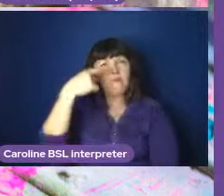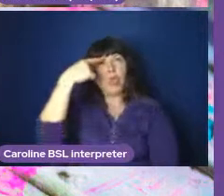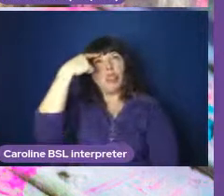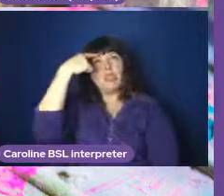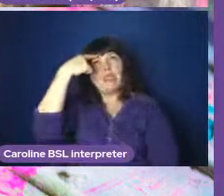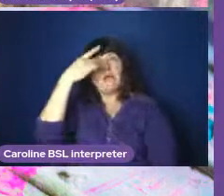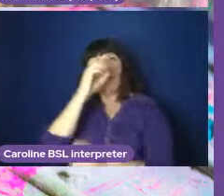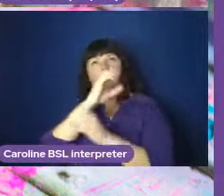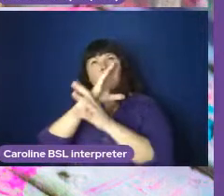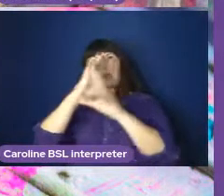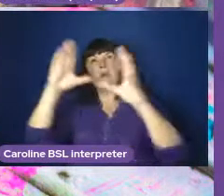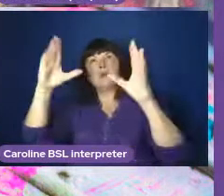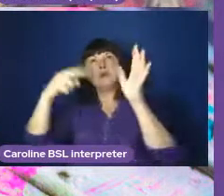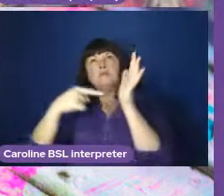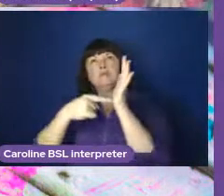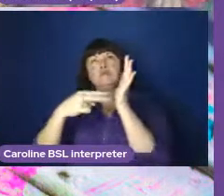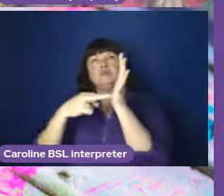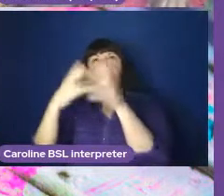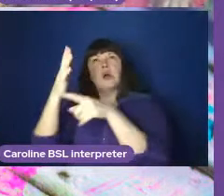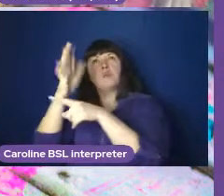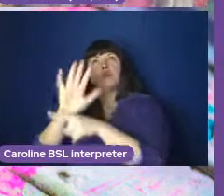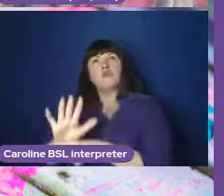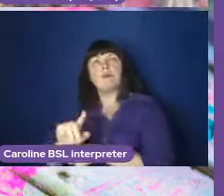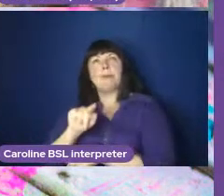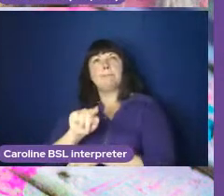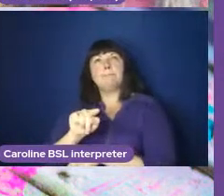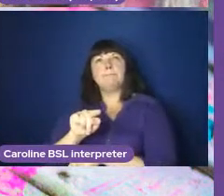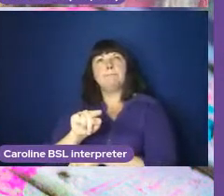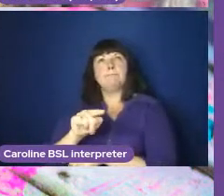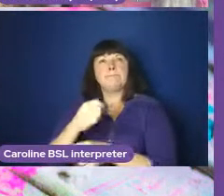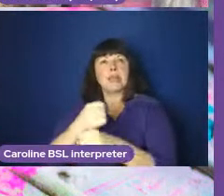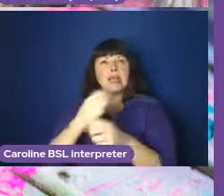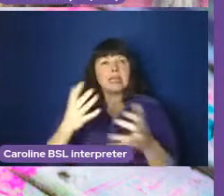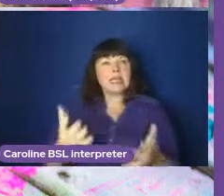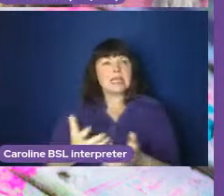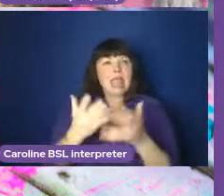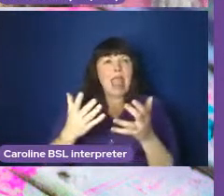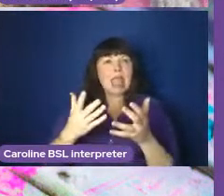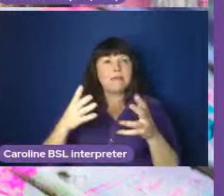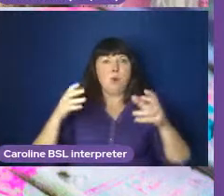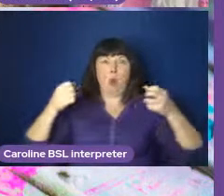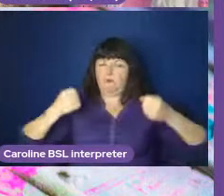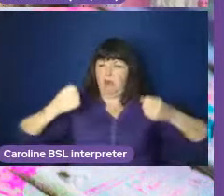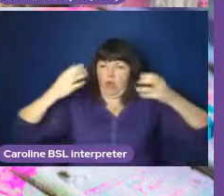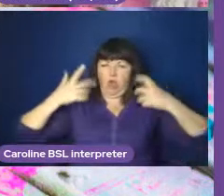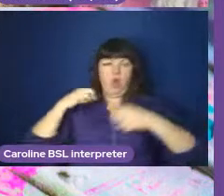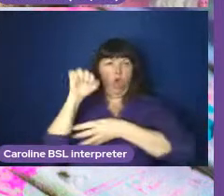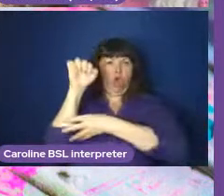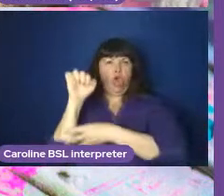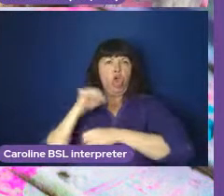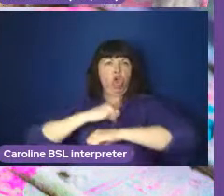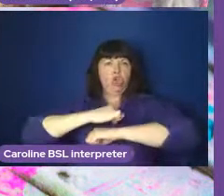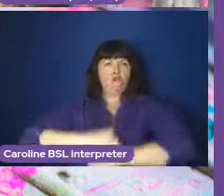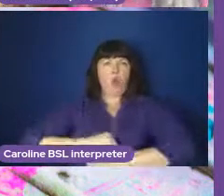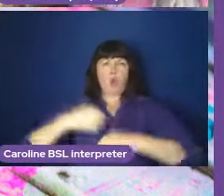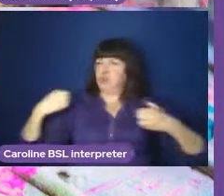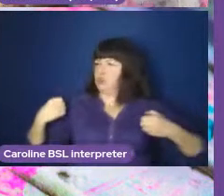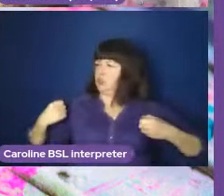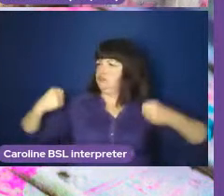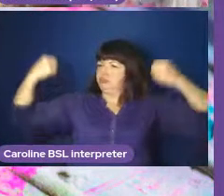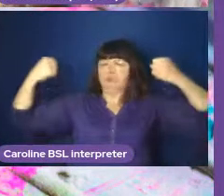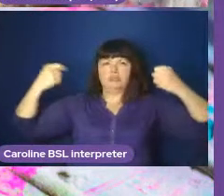Khaleesi. You know, that kind of like white, I suppose a bit like this. There's real strength to it. Like, you know, I'm a woman, I'm a